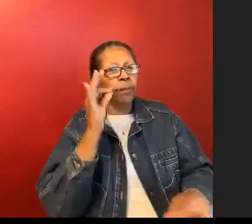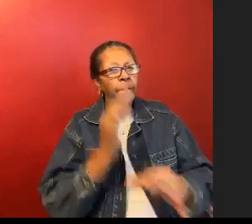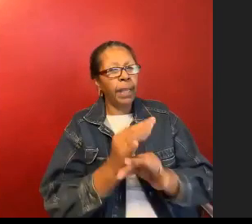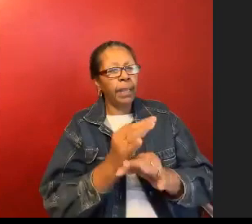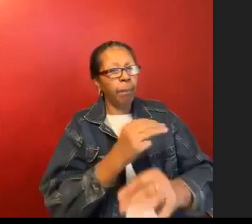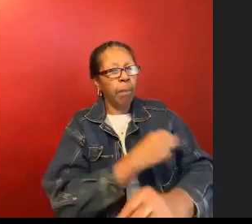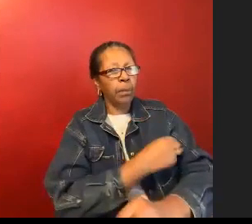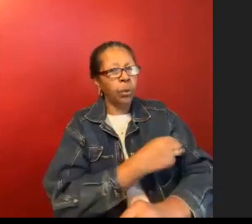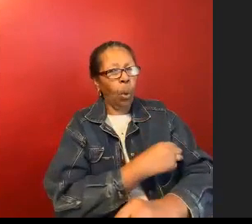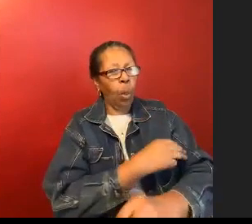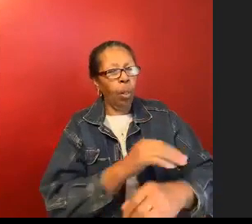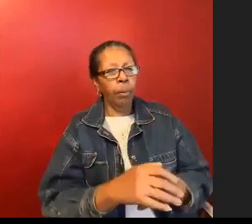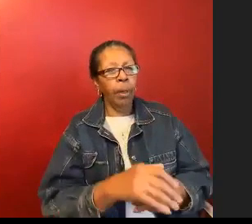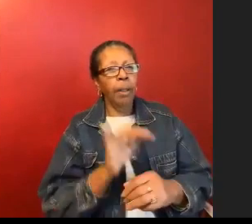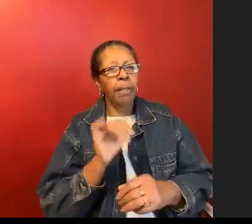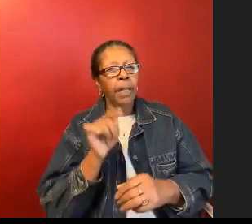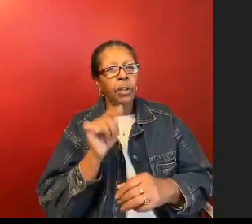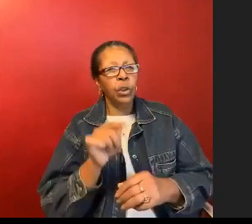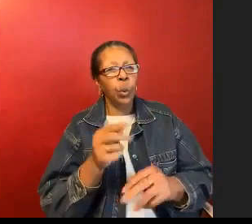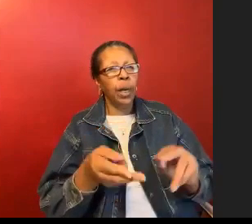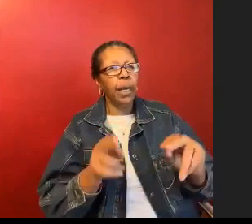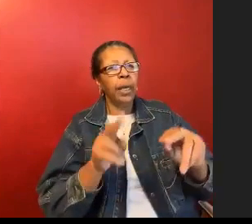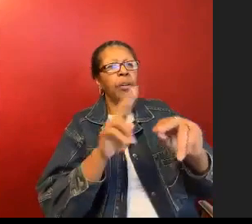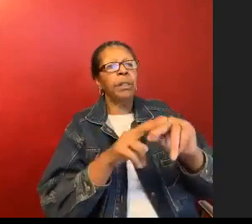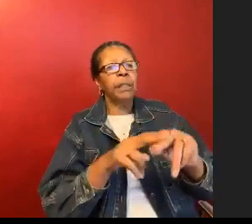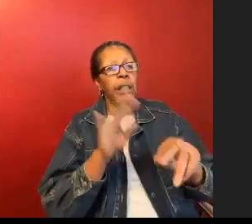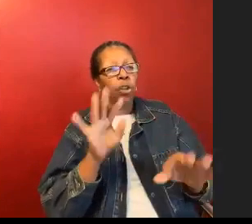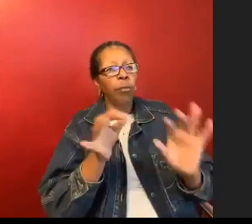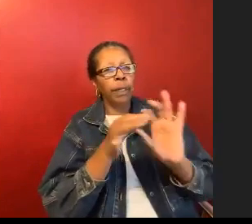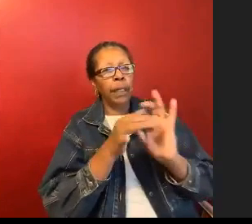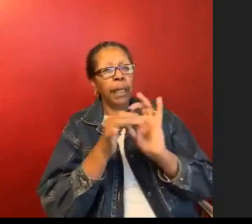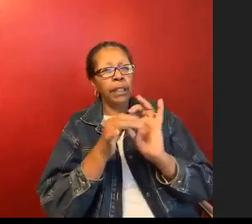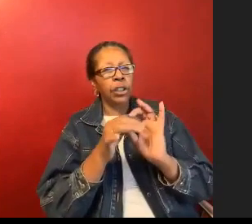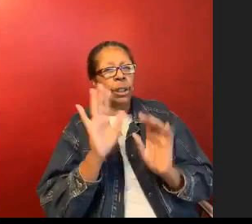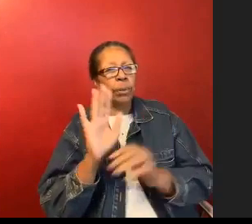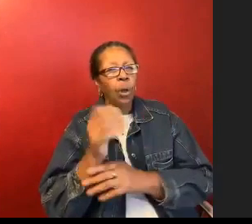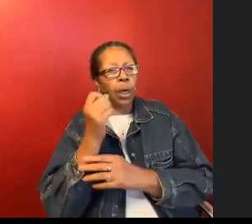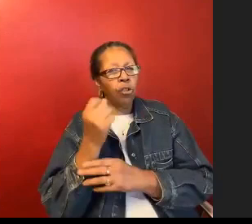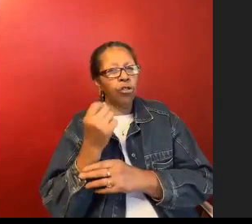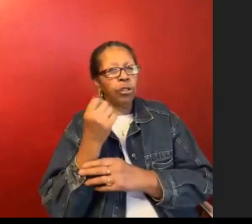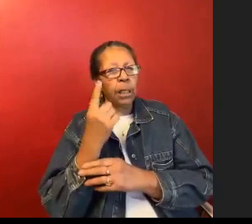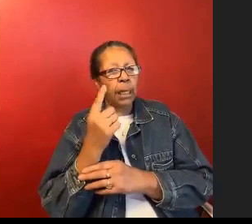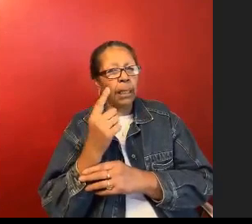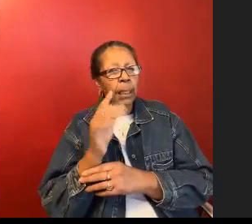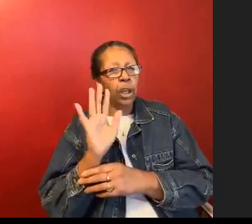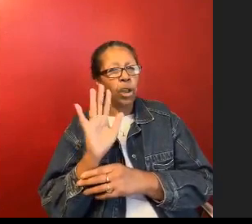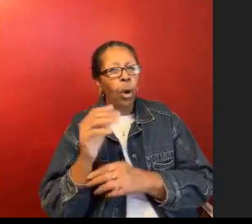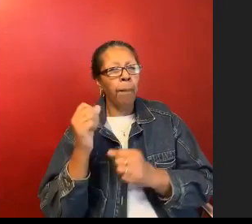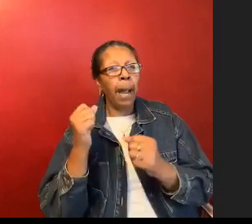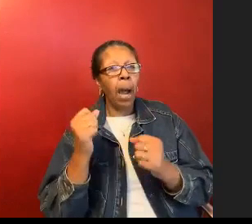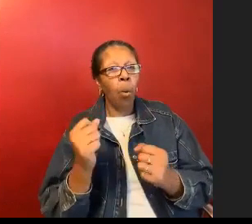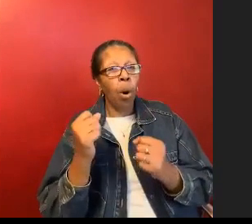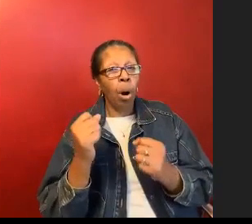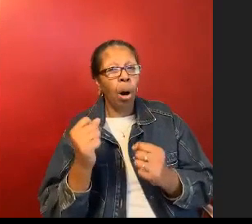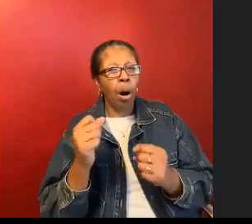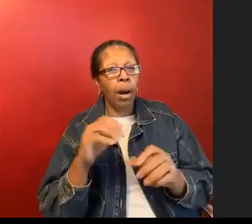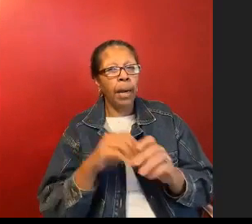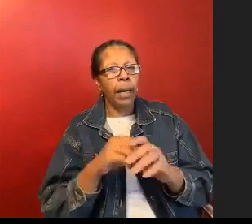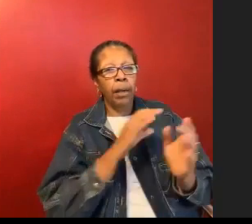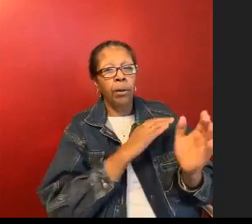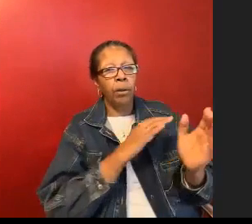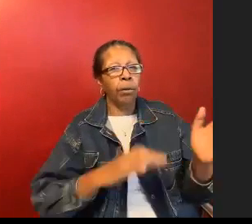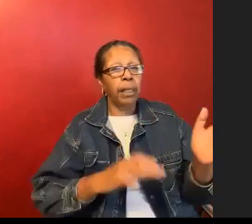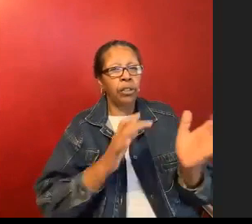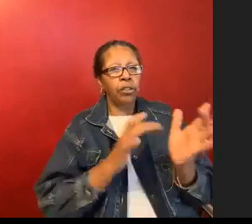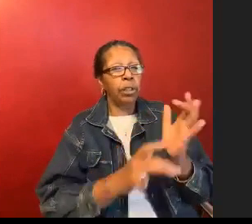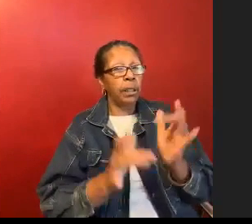are increasing your relationship, your understanding, your power in Christ Jesus, because